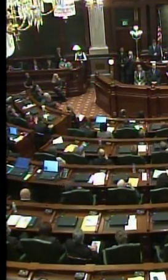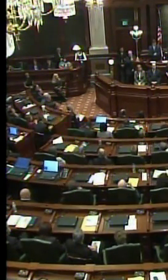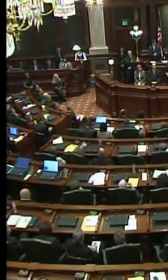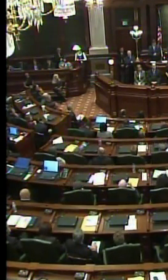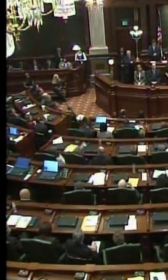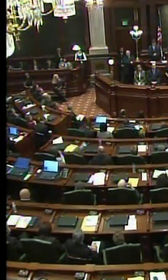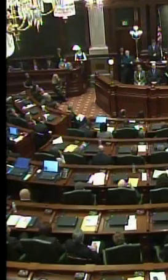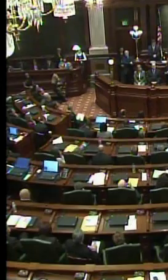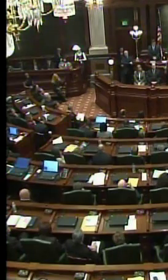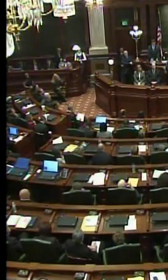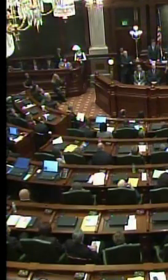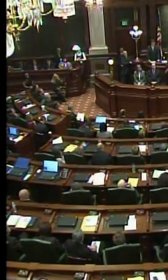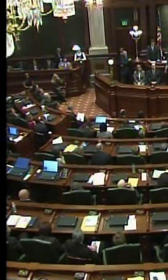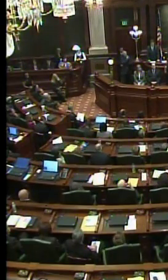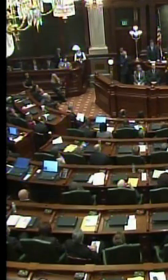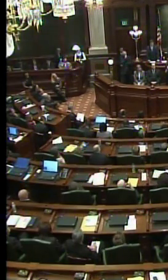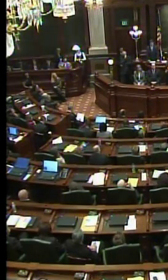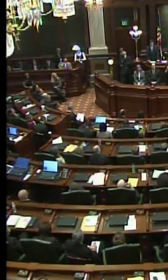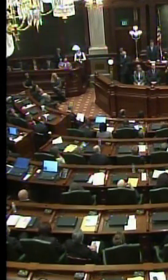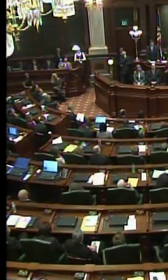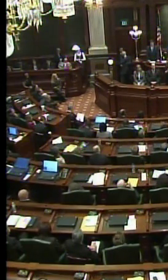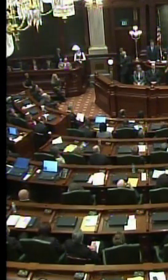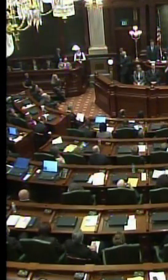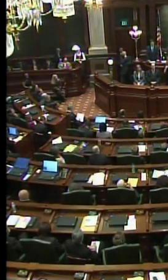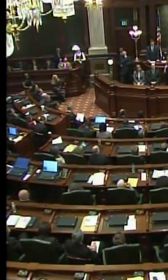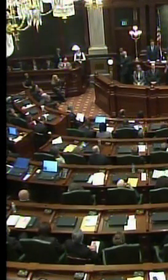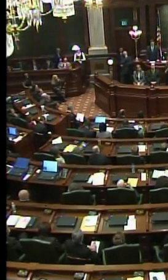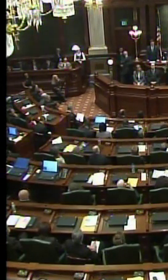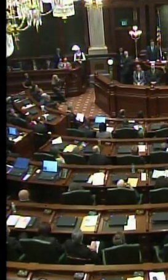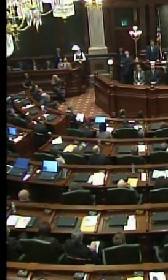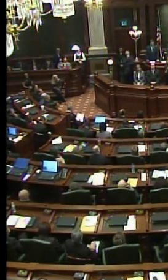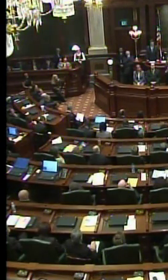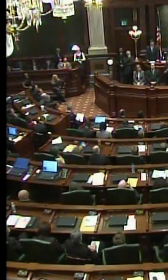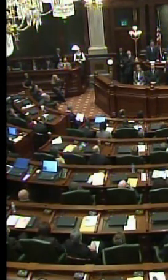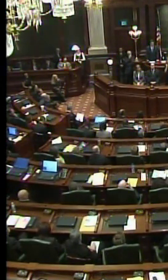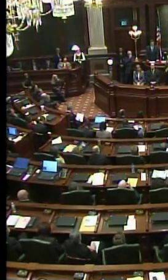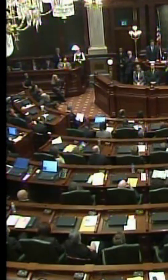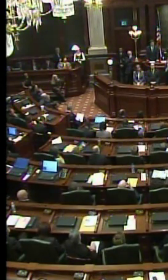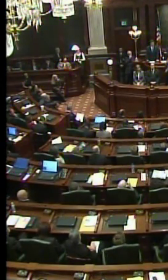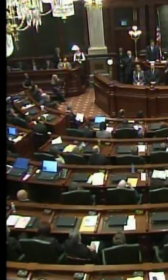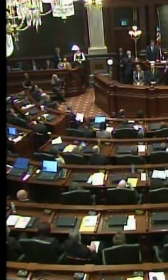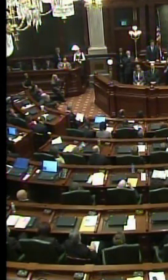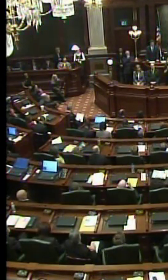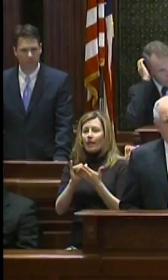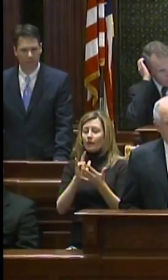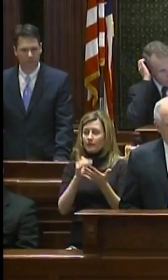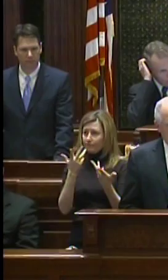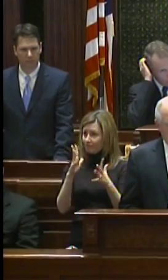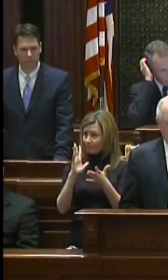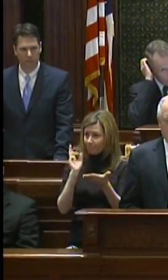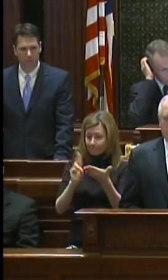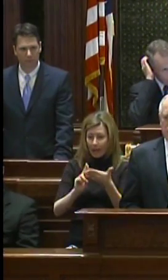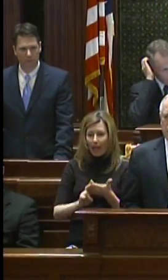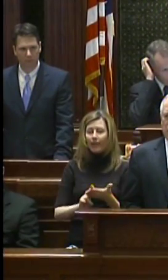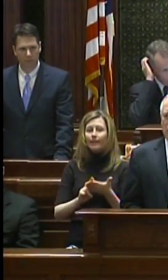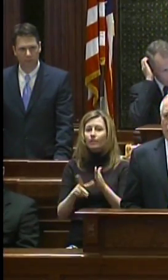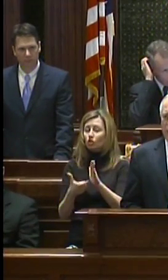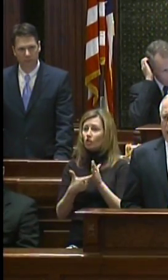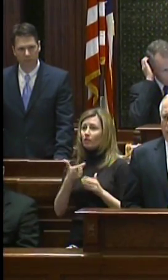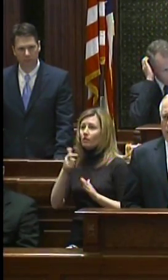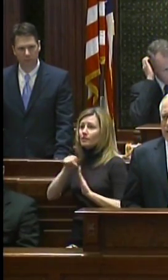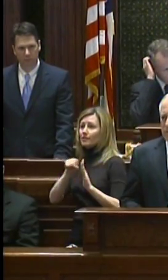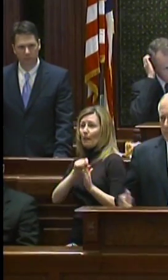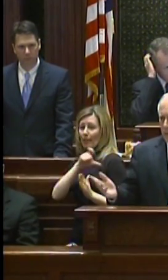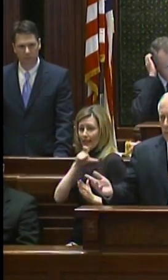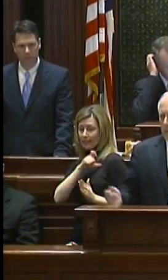Now that took a lot of work. Members of the General Assembly passed legislation that was signed into law. It took state policemen on